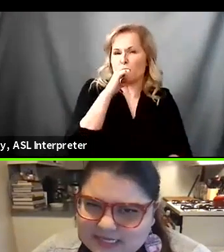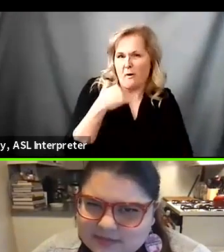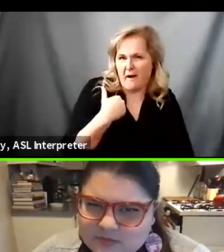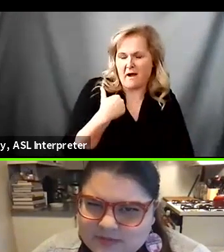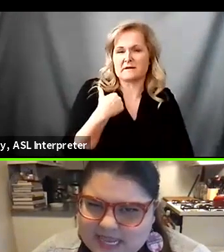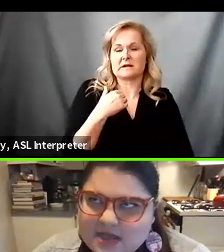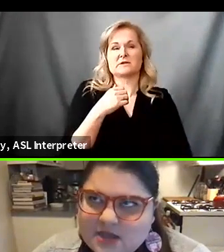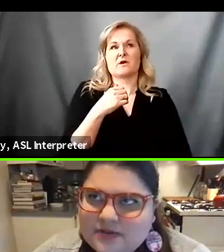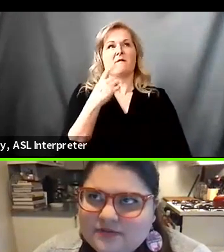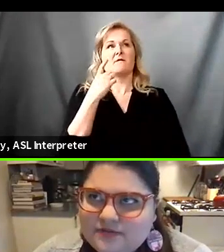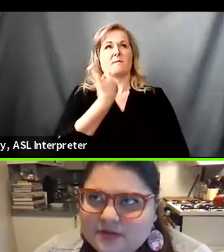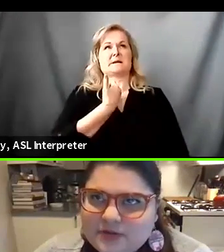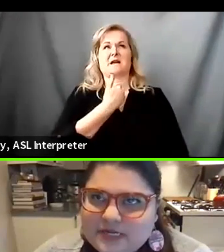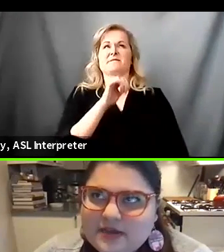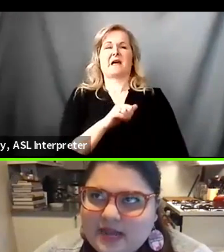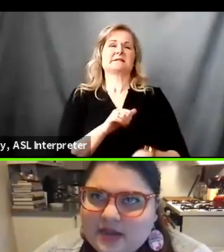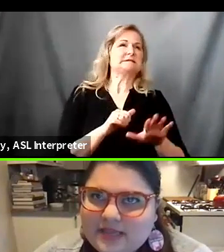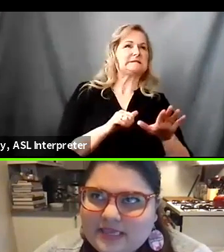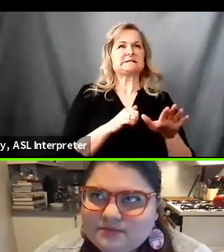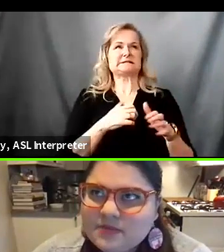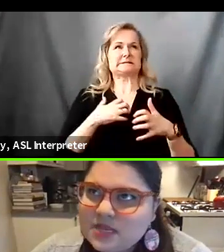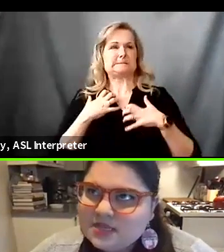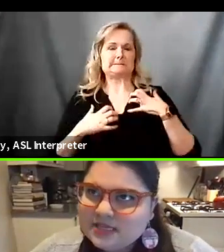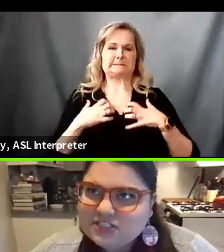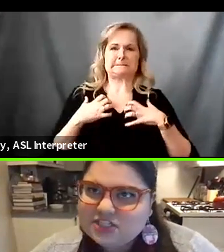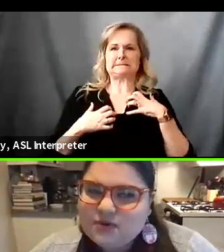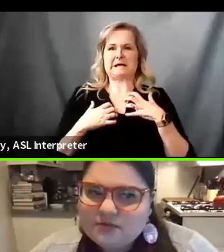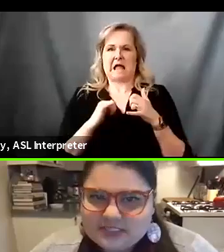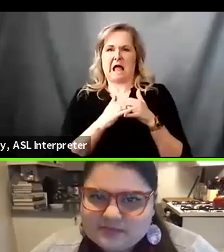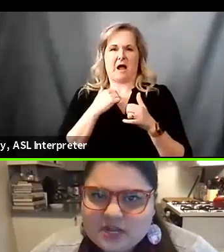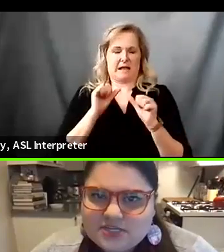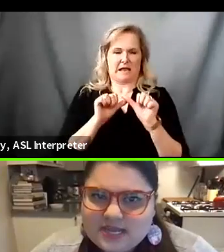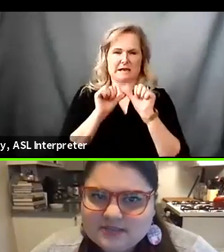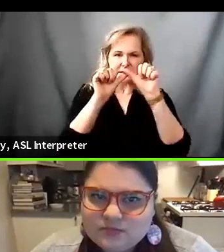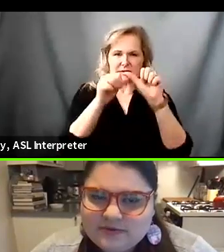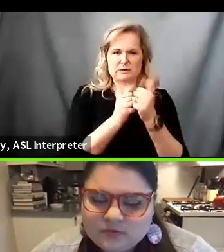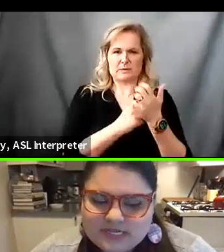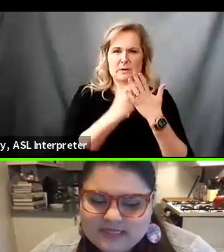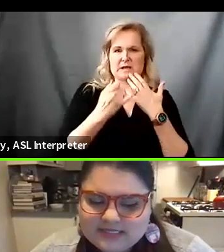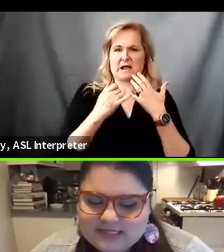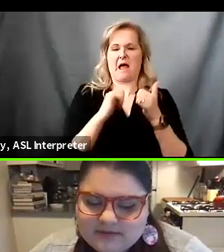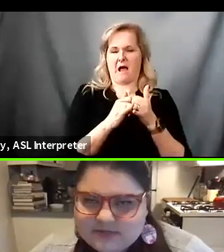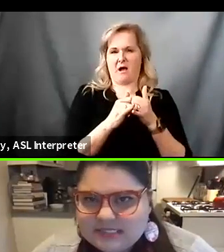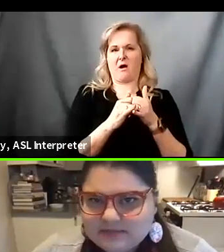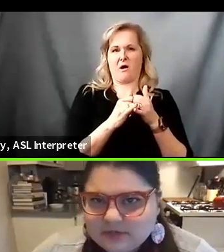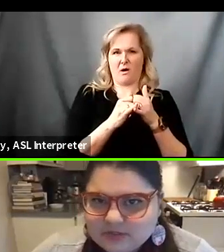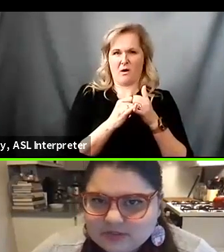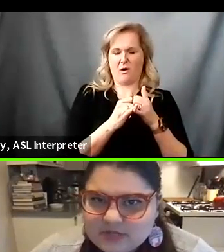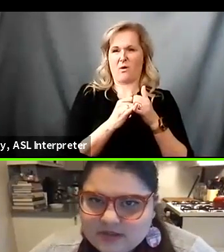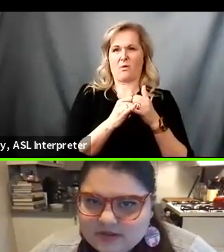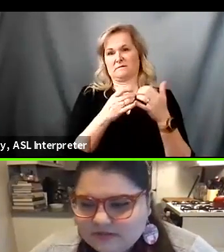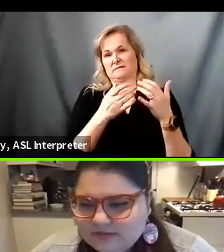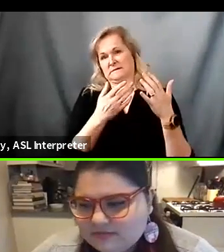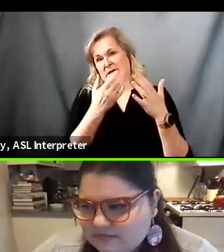currently unsettling with me now in figuring out how I can continue on with this project whenever we're in this